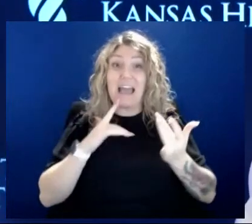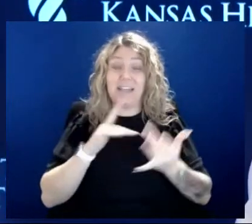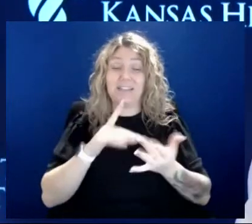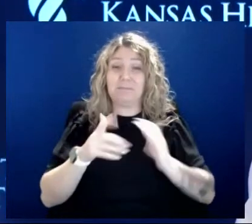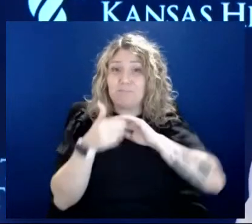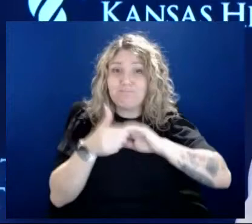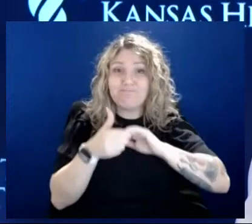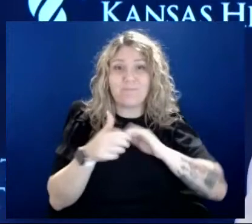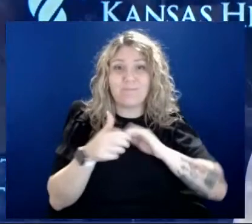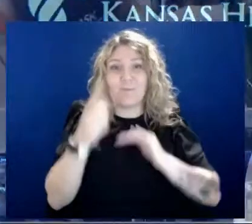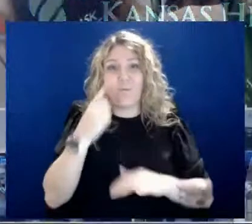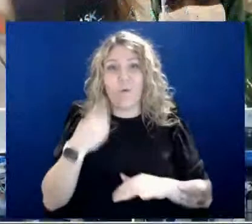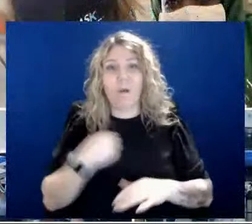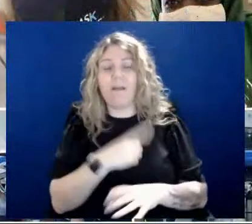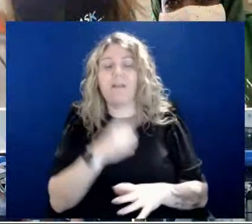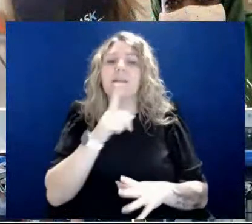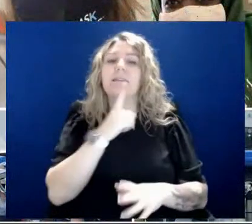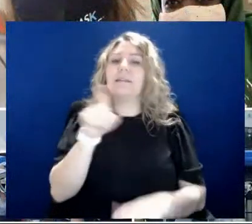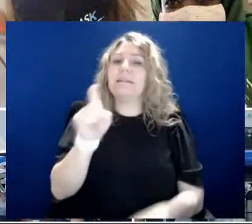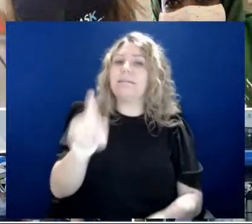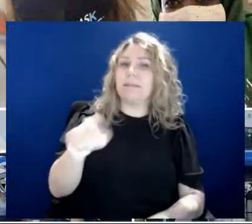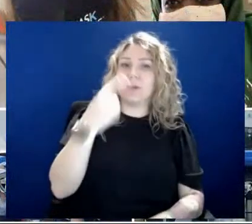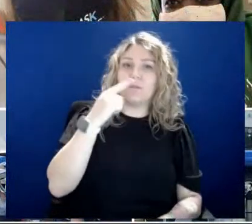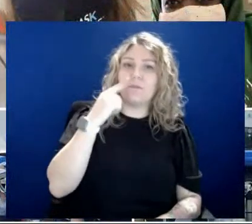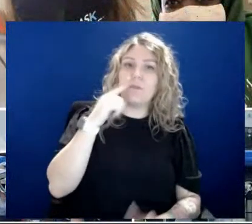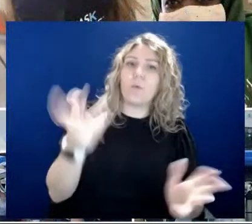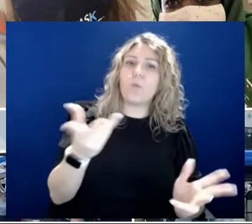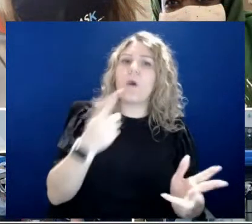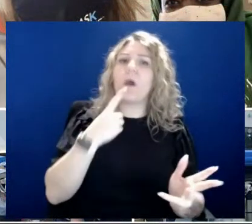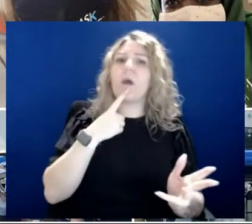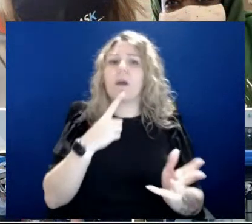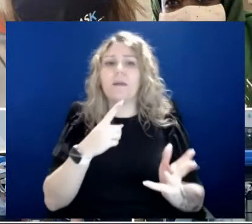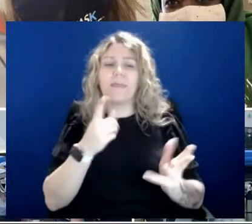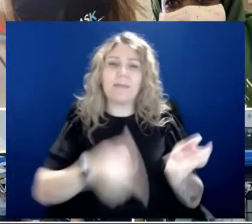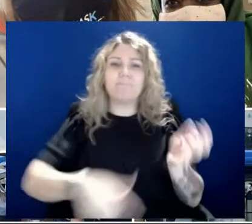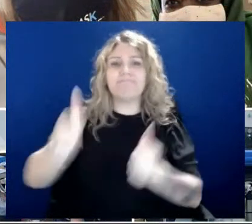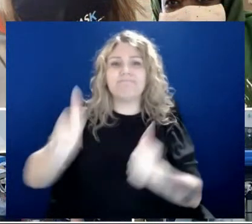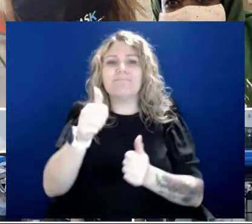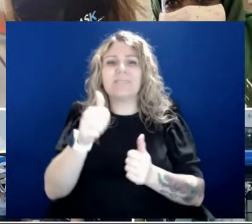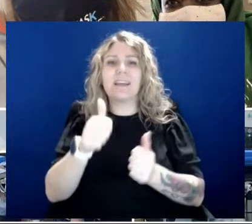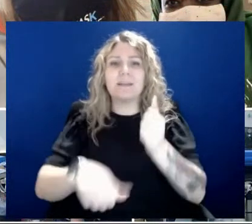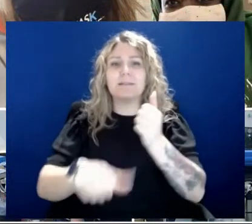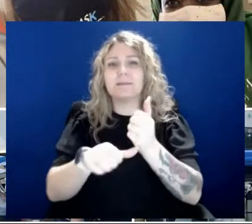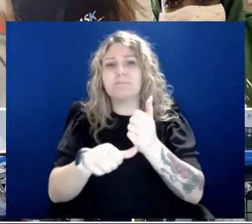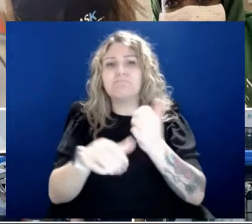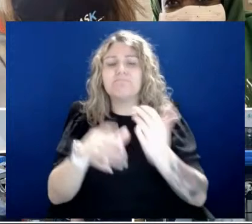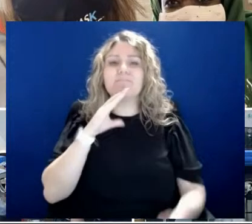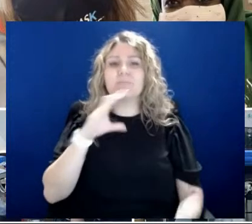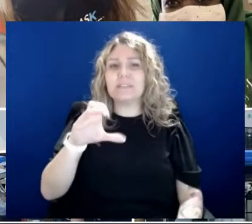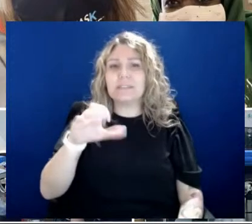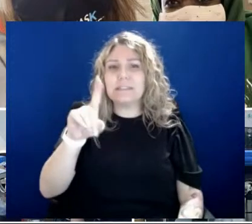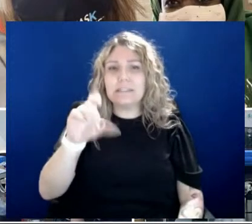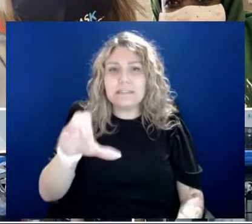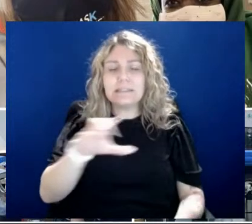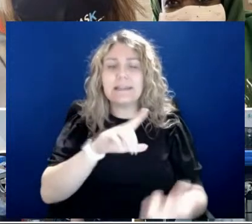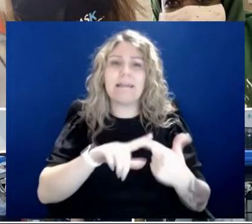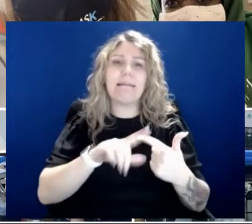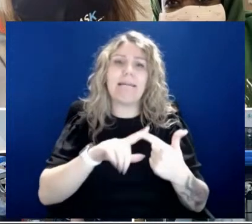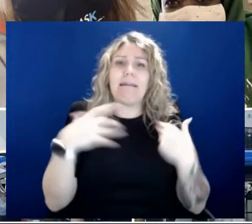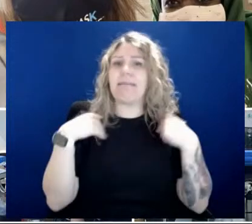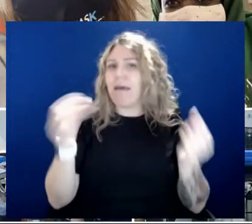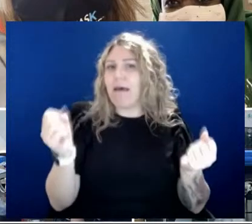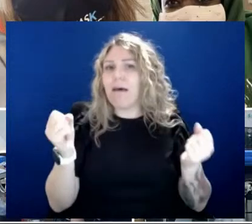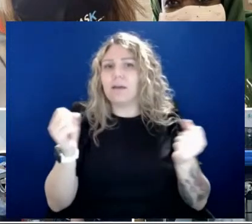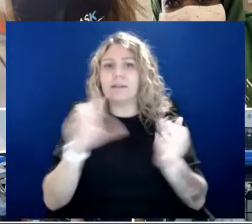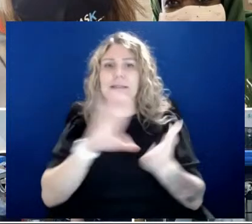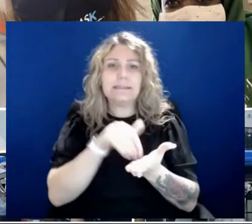need to actually have the referent authority of the CDC, KU Medical Center, in helping them address a lot of the